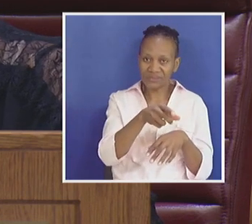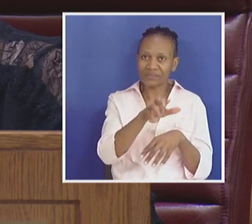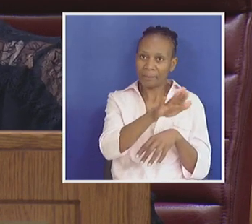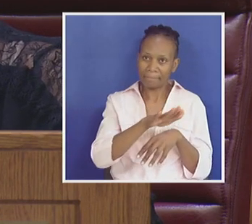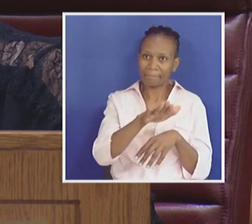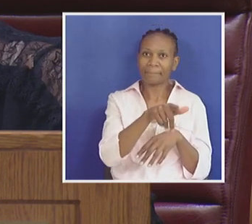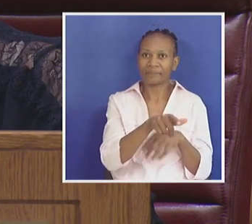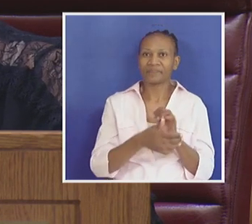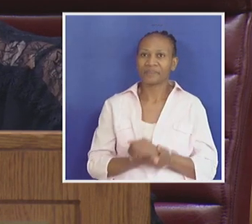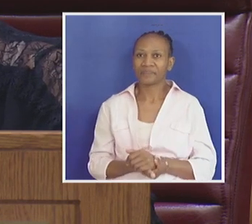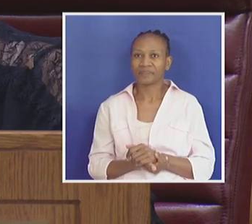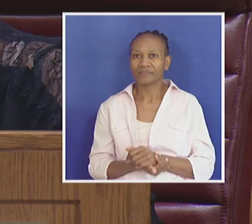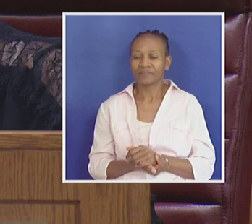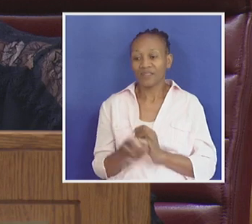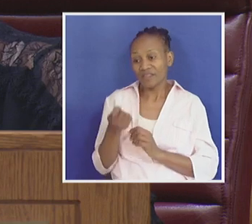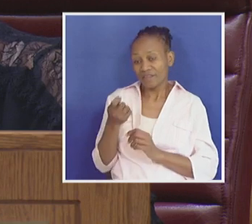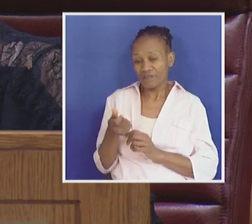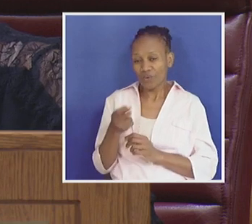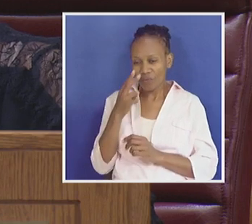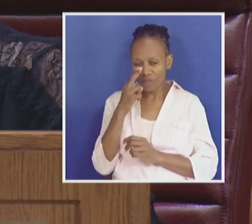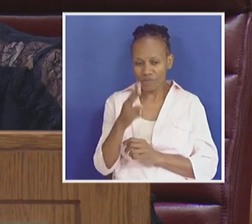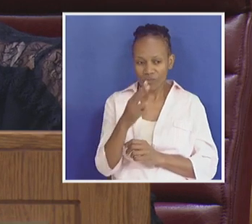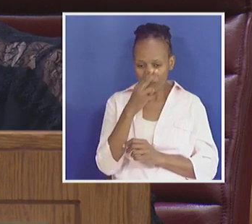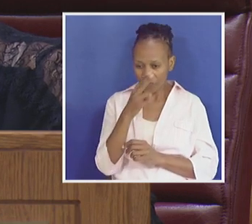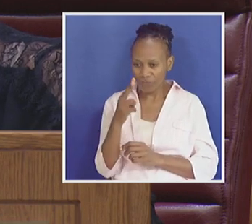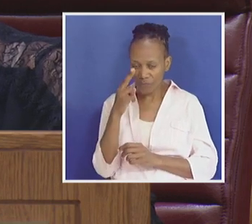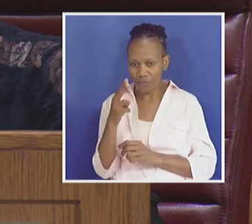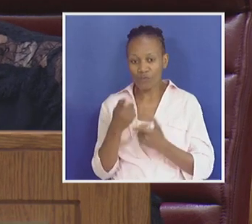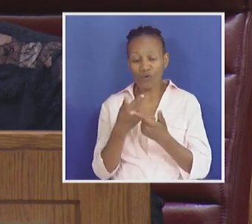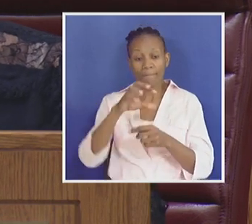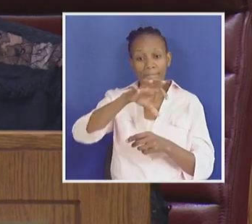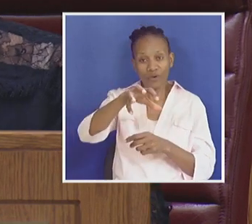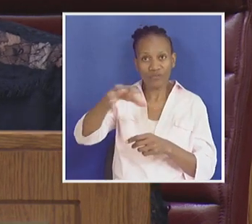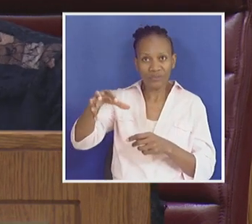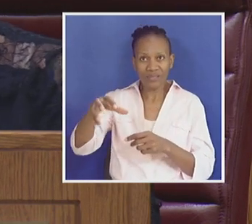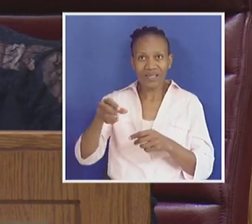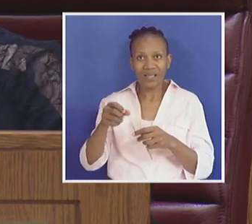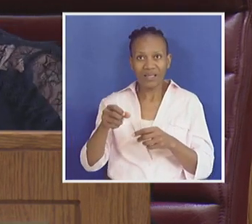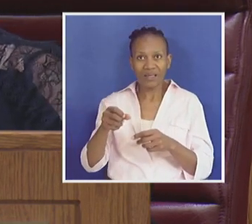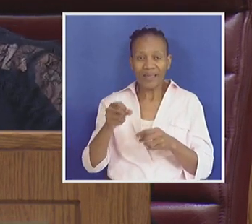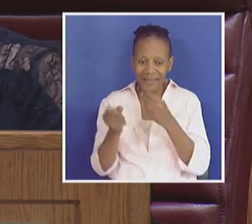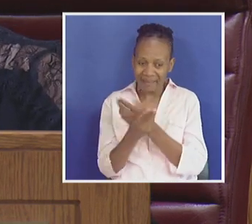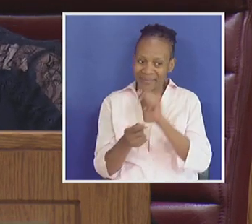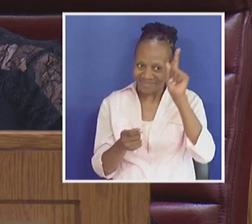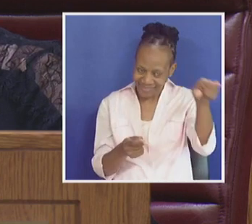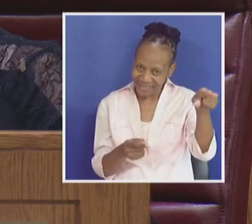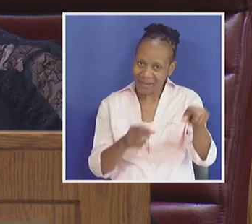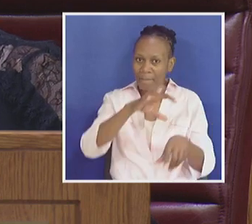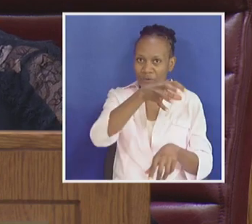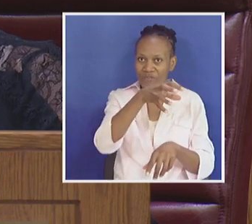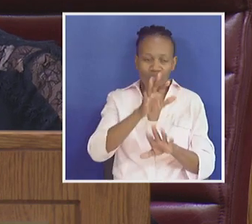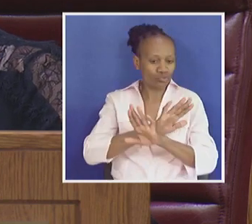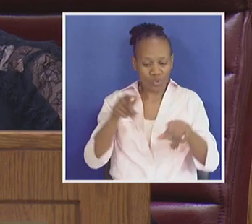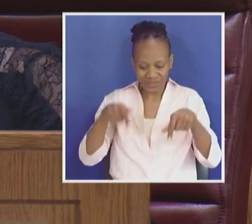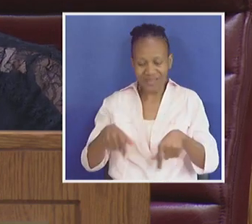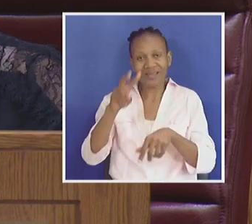The minority views within the provincial delegations must be dealt with within that space, outside of this